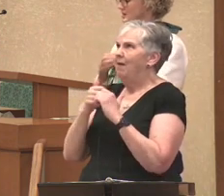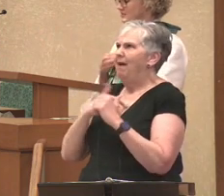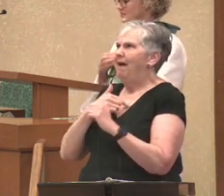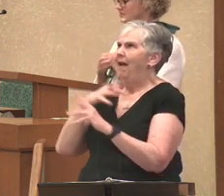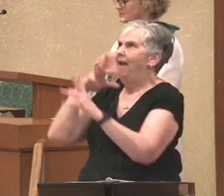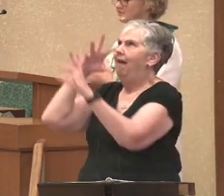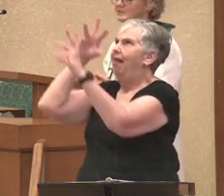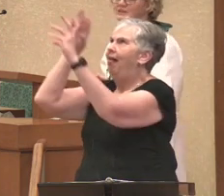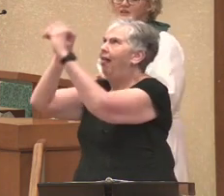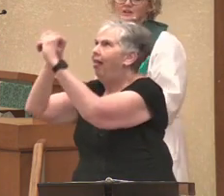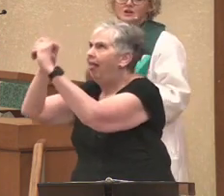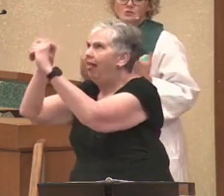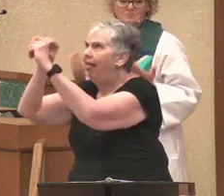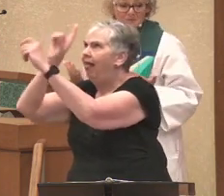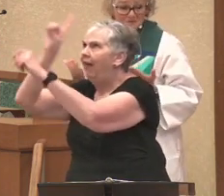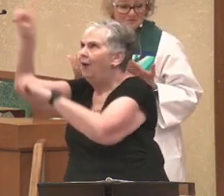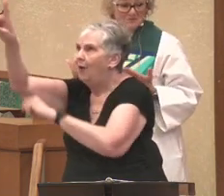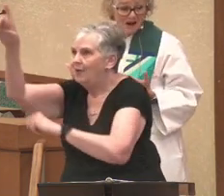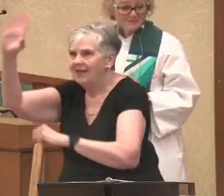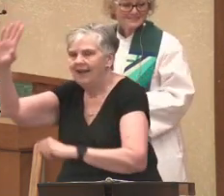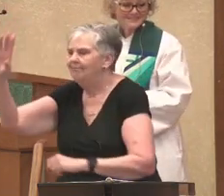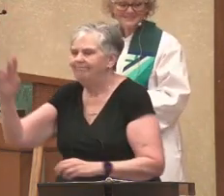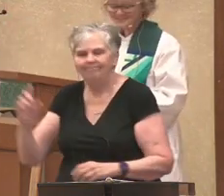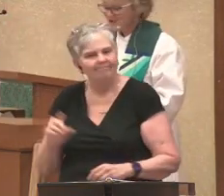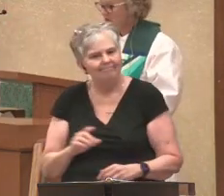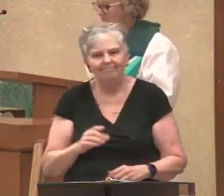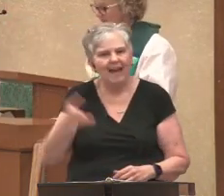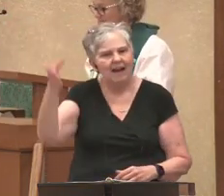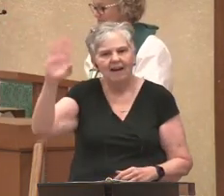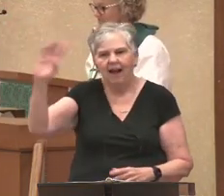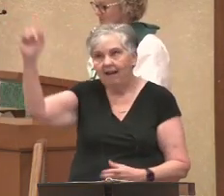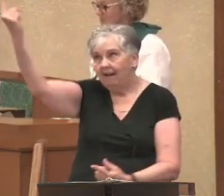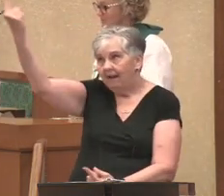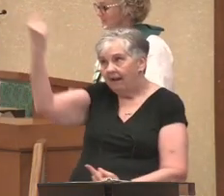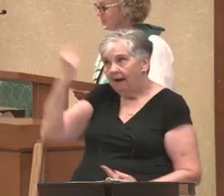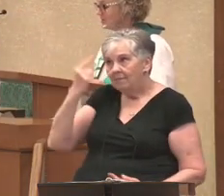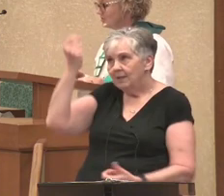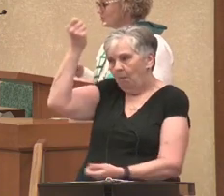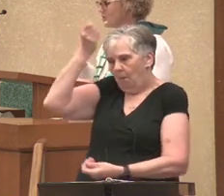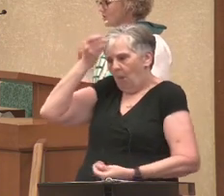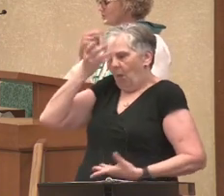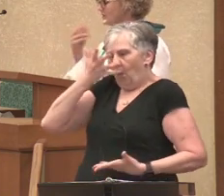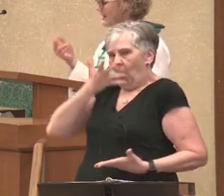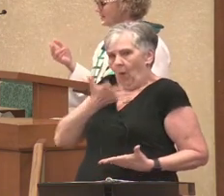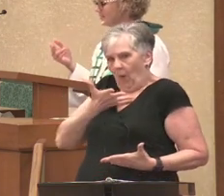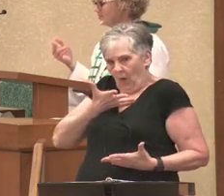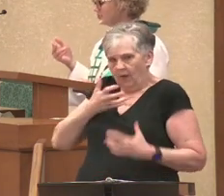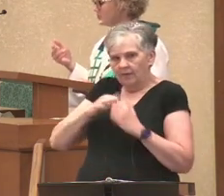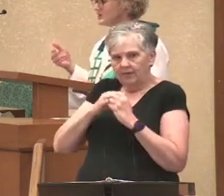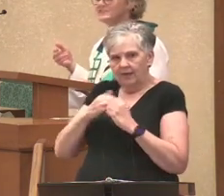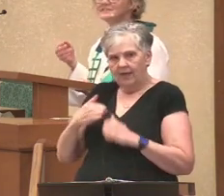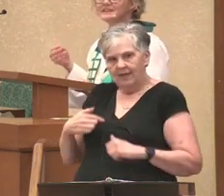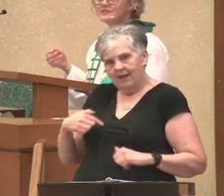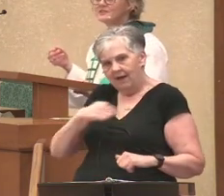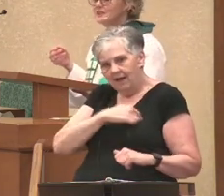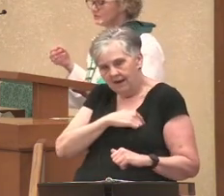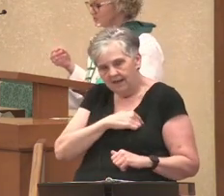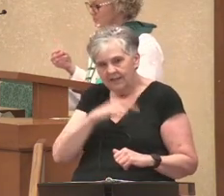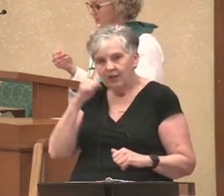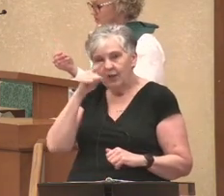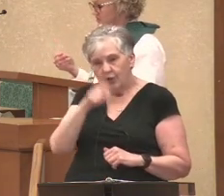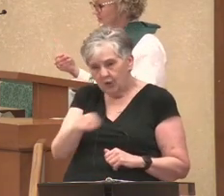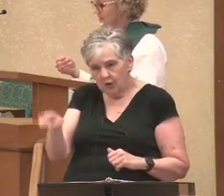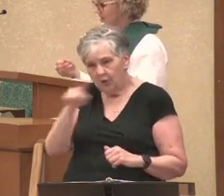to us. Remember the promises of baptism. You are united to Christ's death